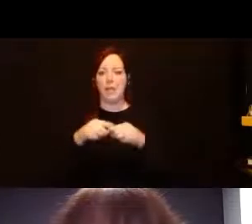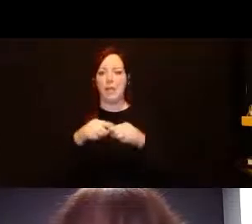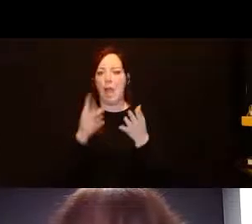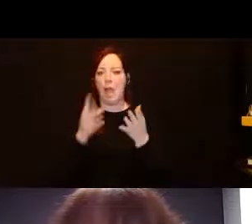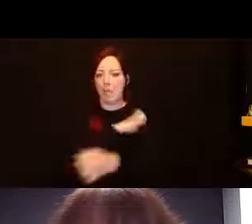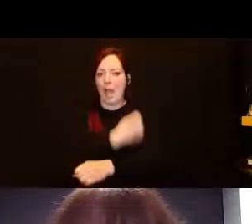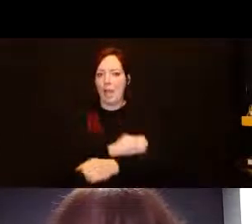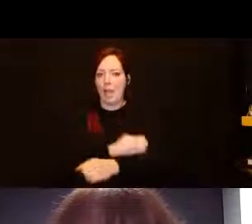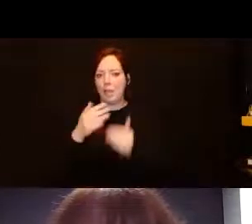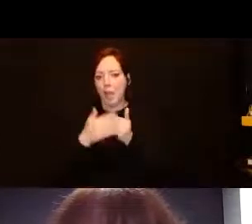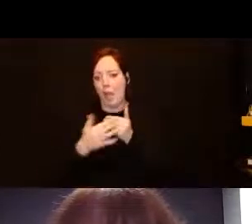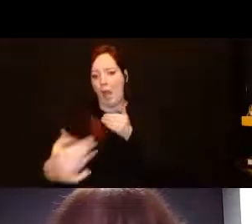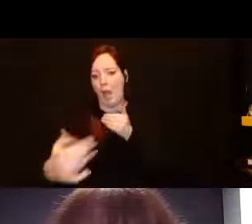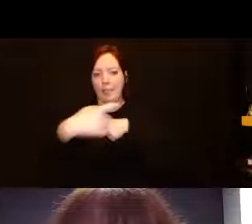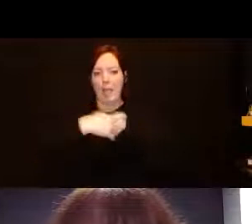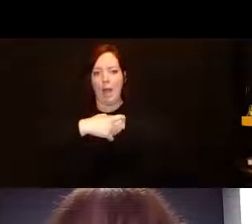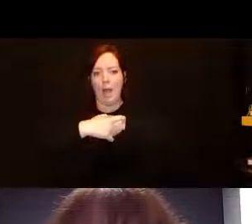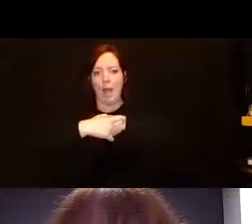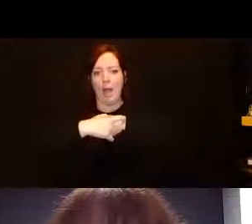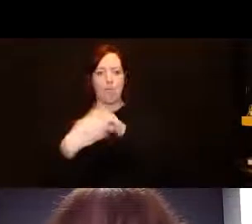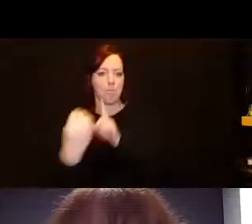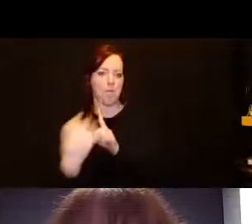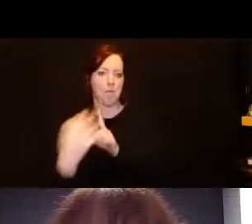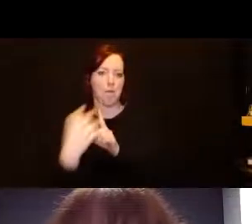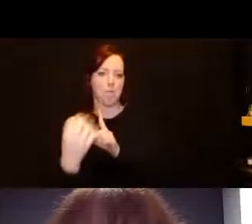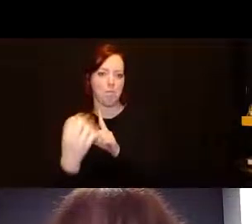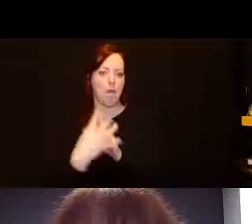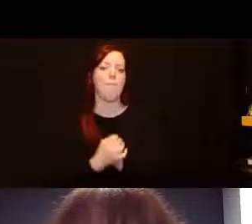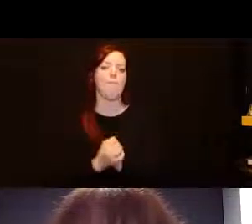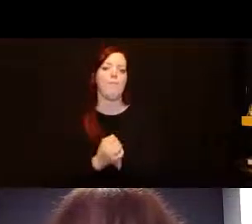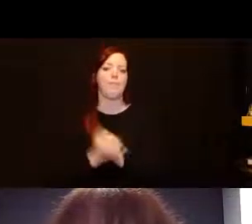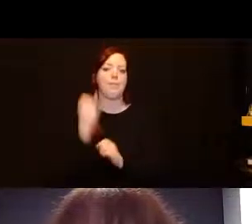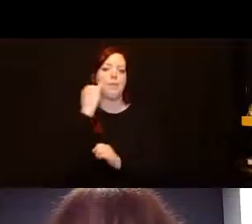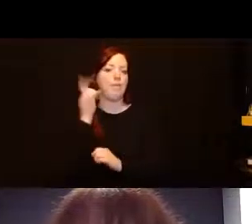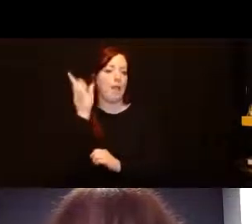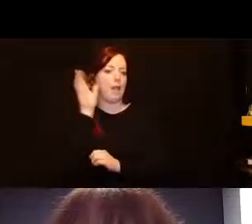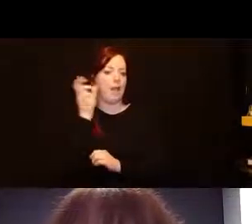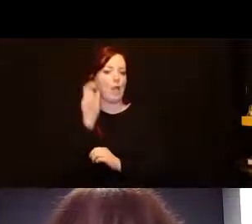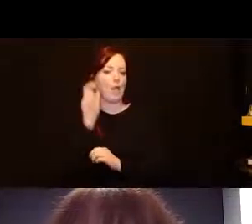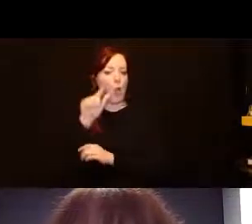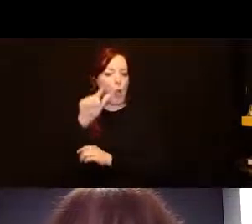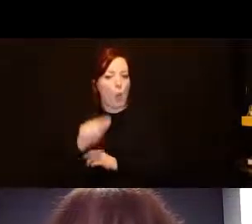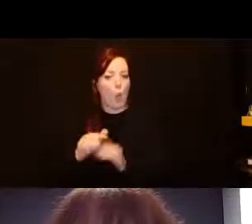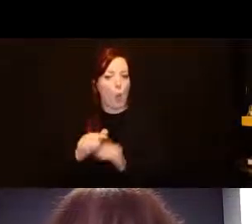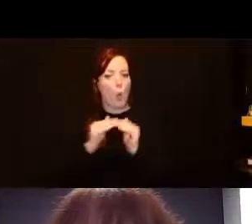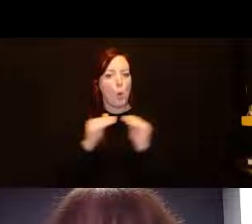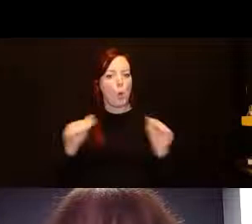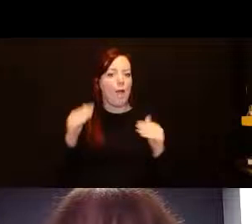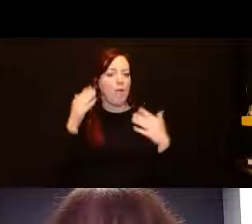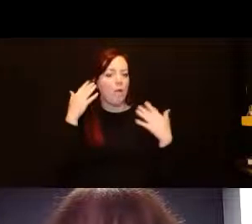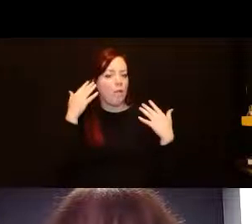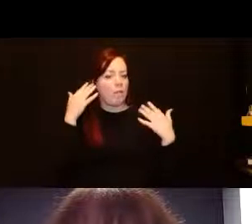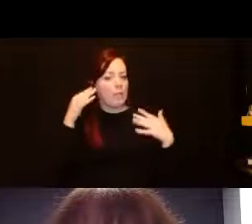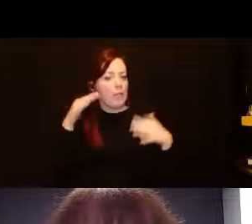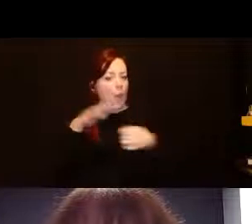listen to low-level sound pressure for a long period of time,